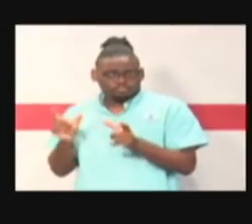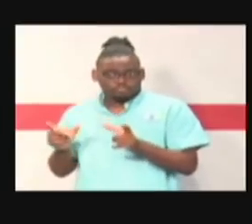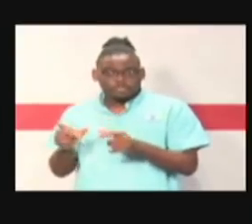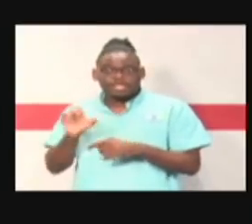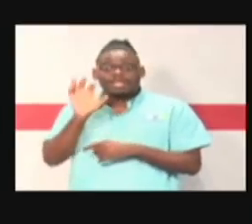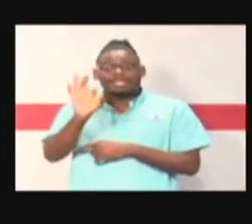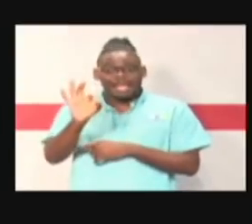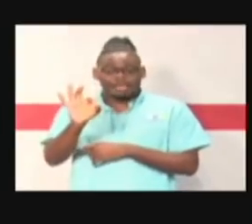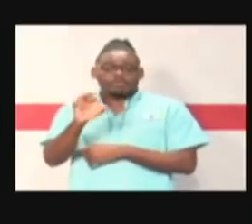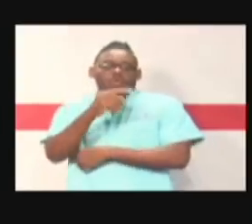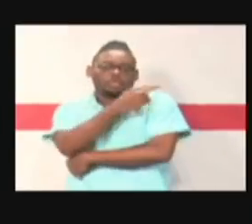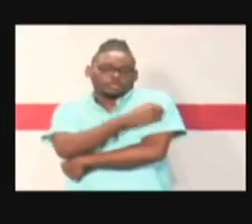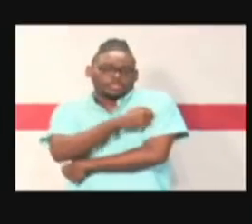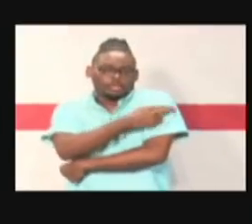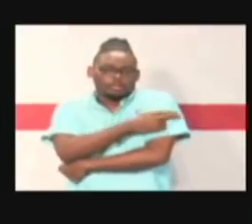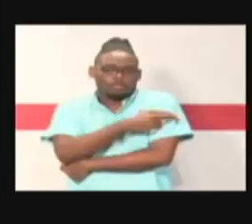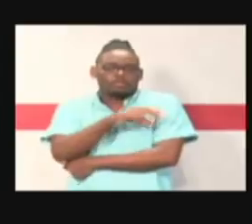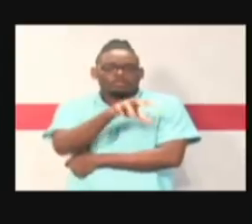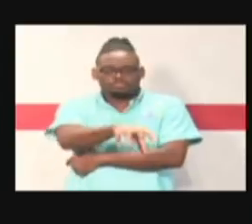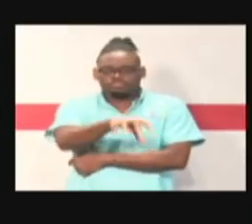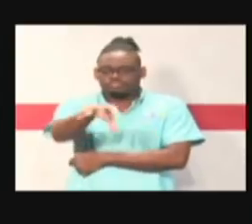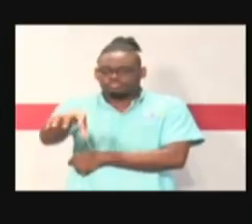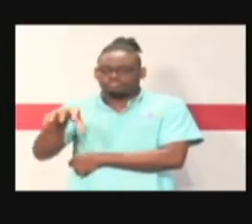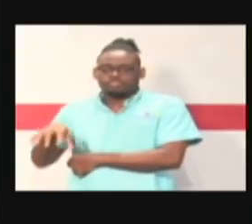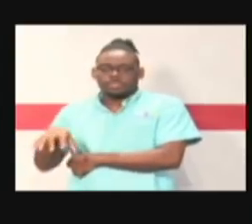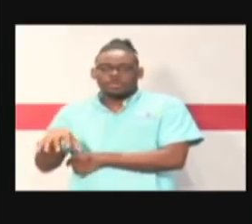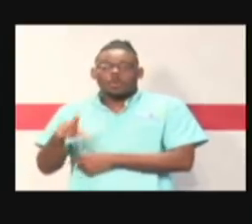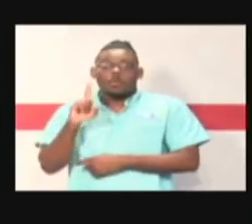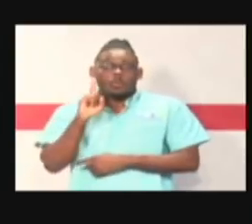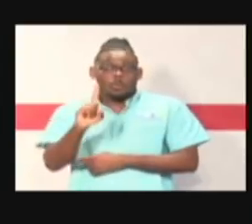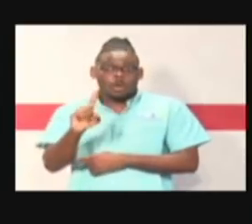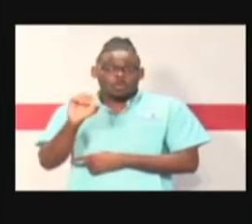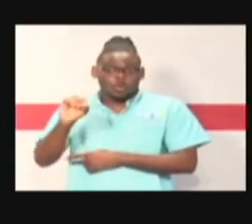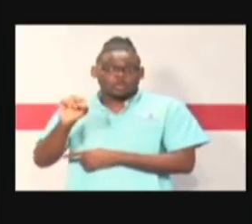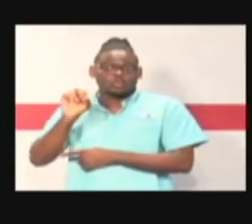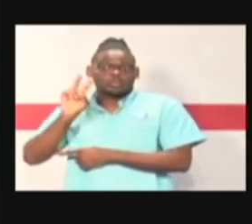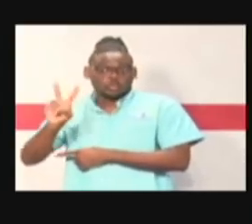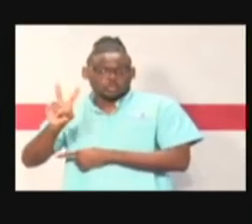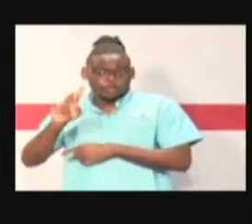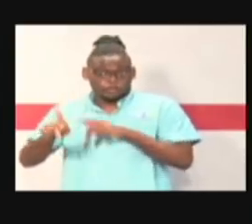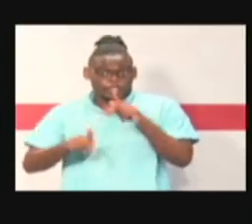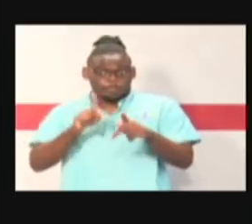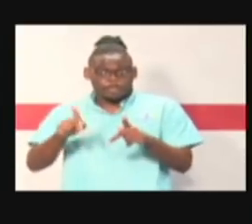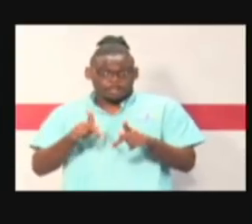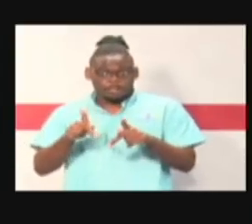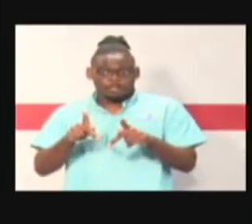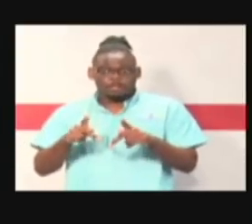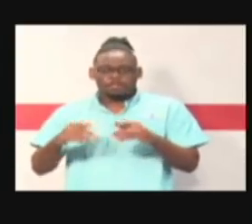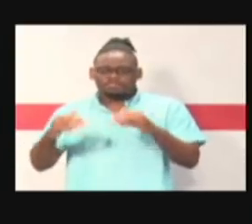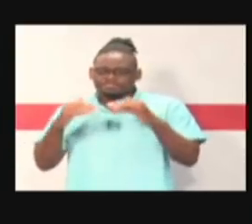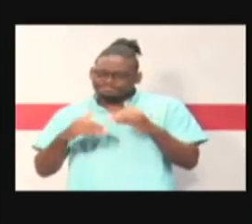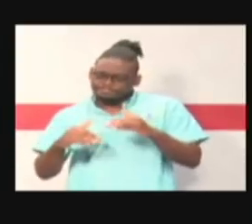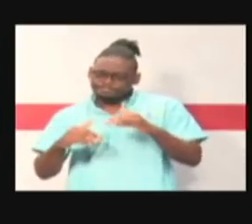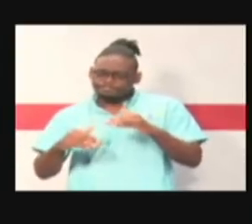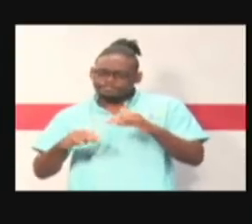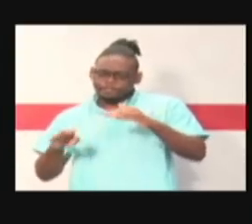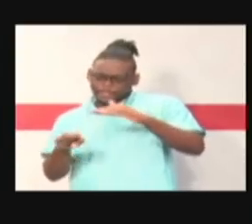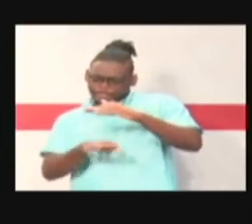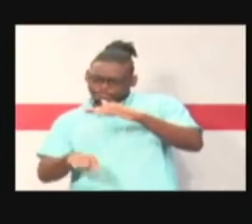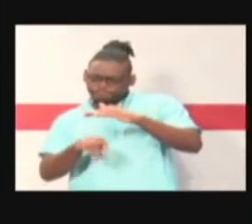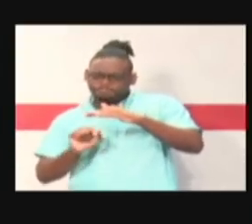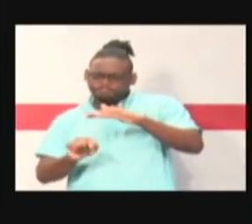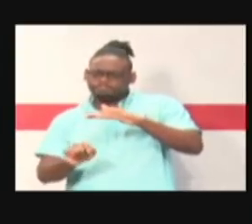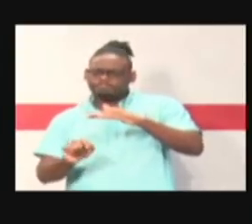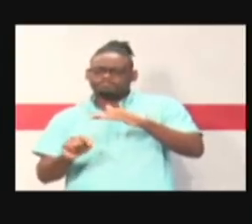parallel healthcare system, and 102 persons in step-down facilities. At